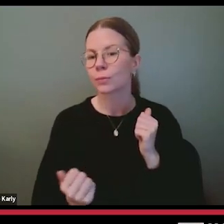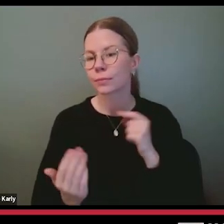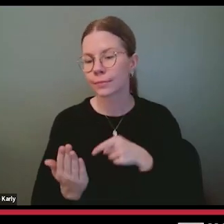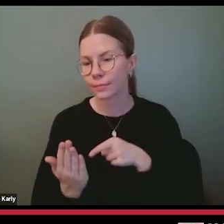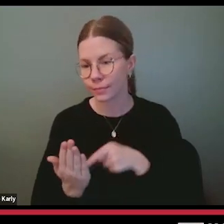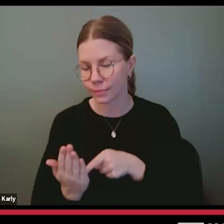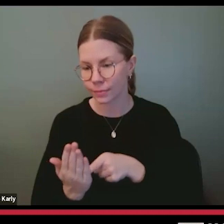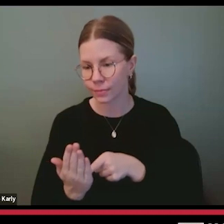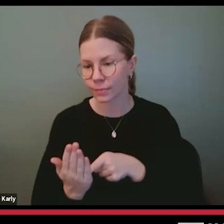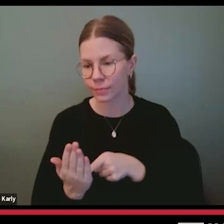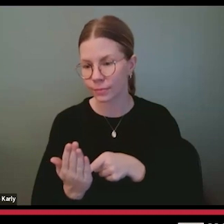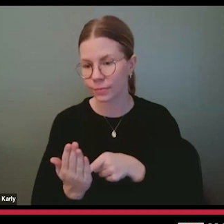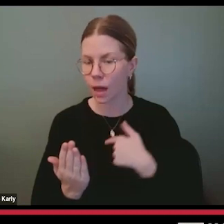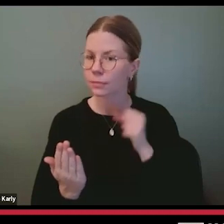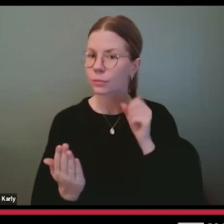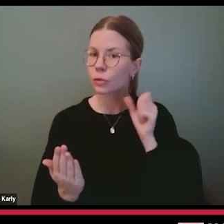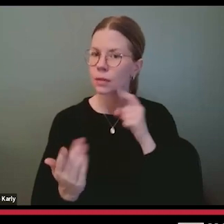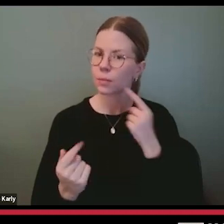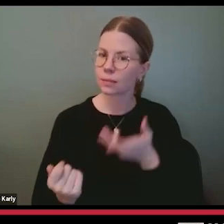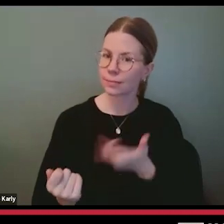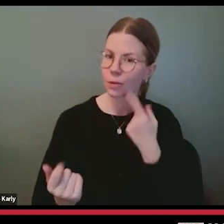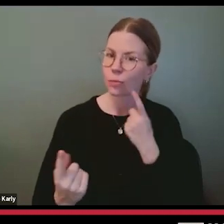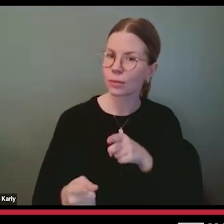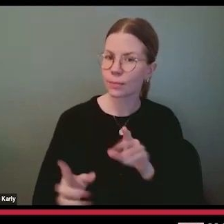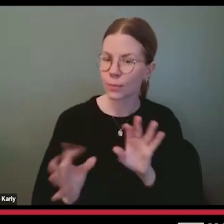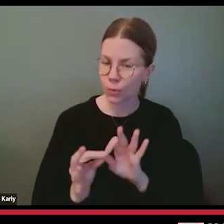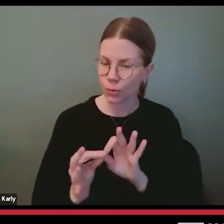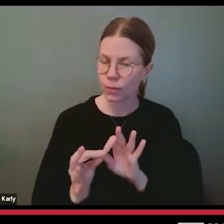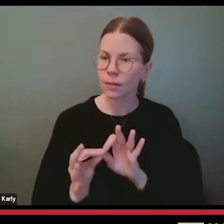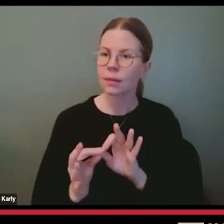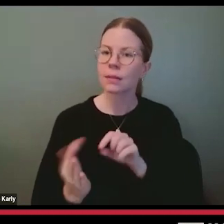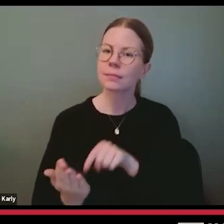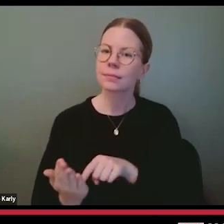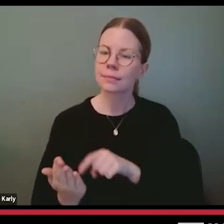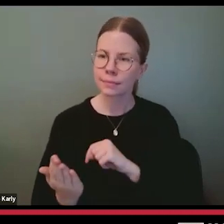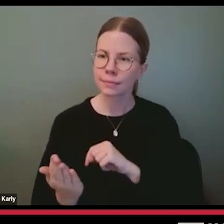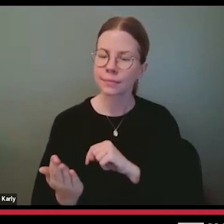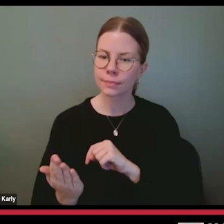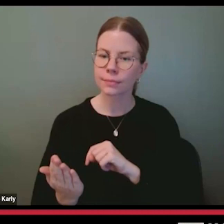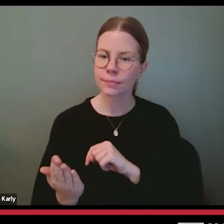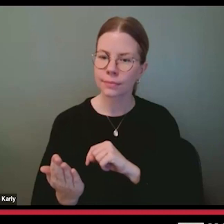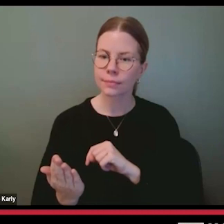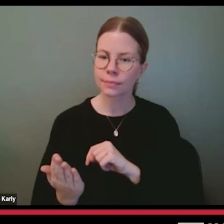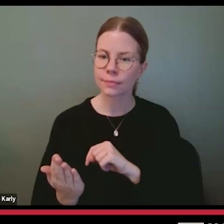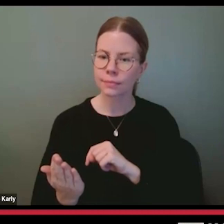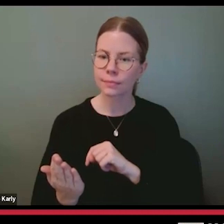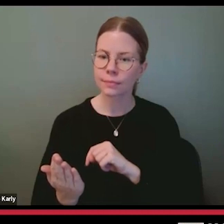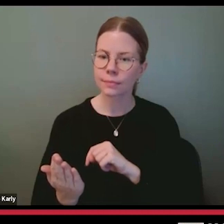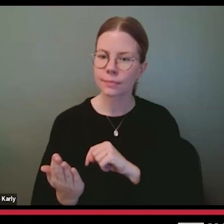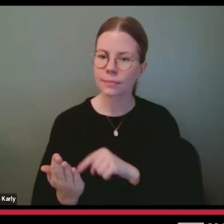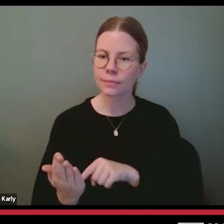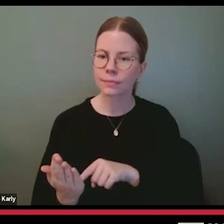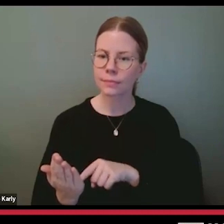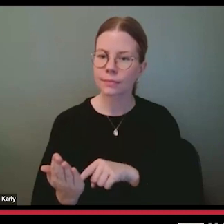surprisingly to me, but importantly, is that it doesn't quite go as far as to say there is a right to be under public